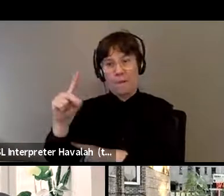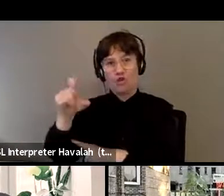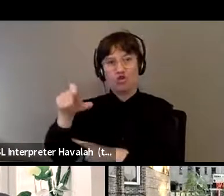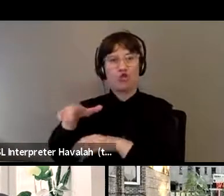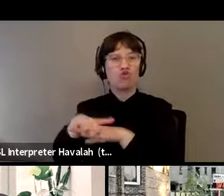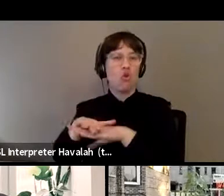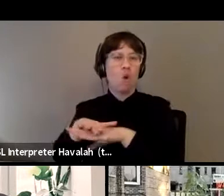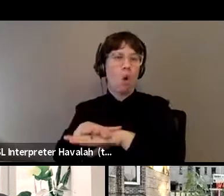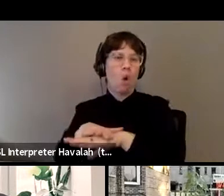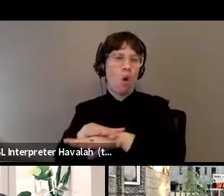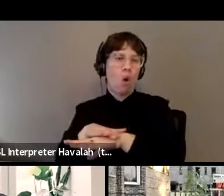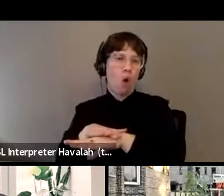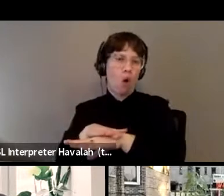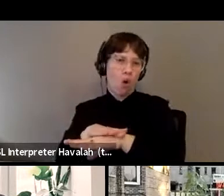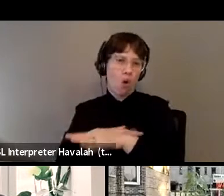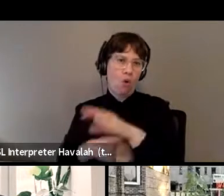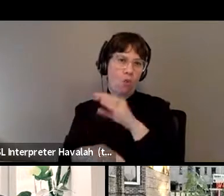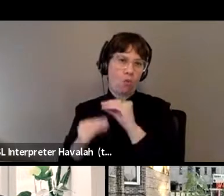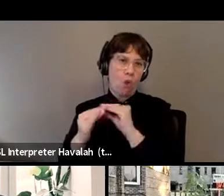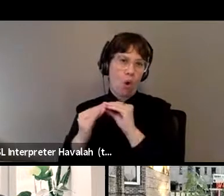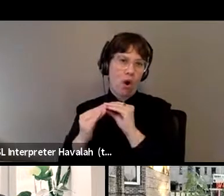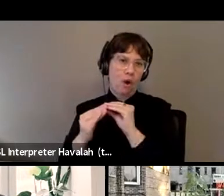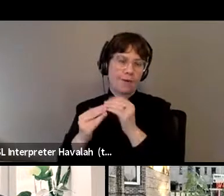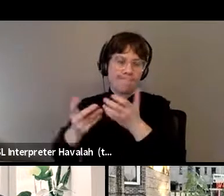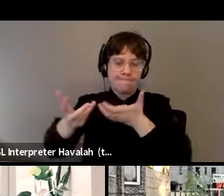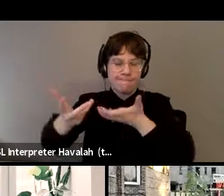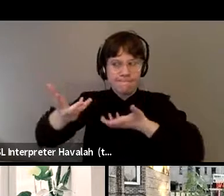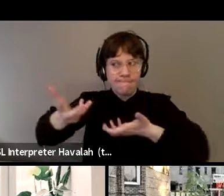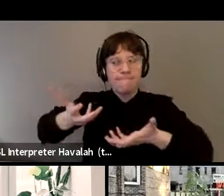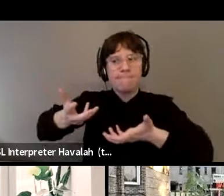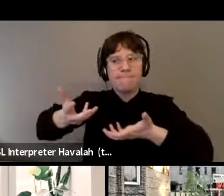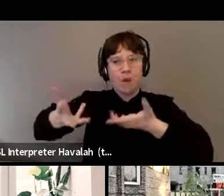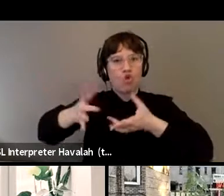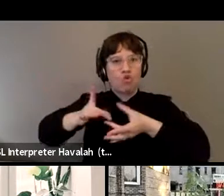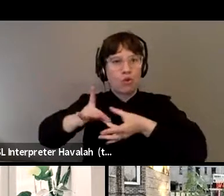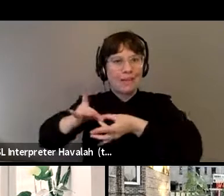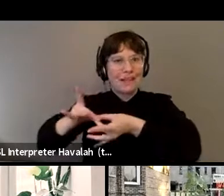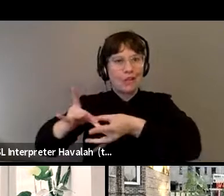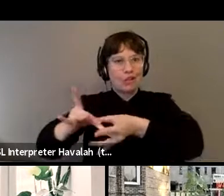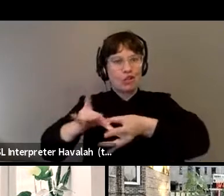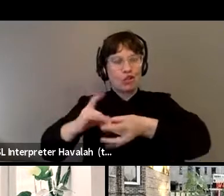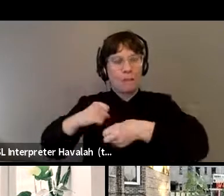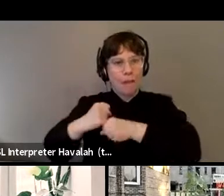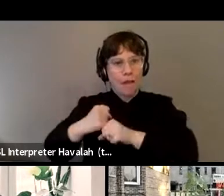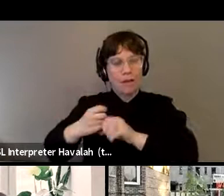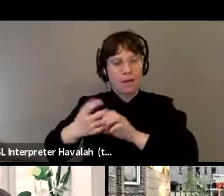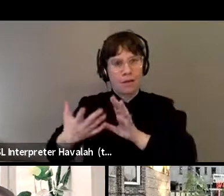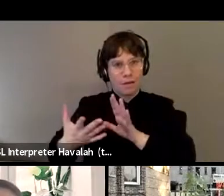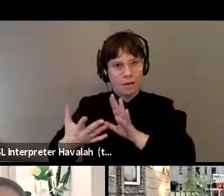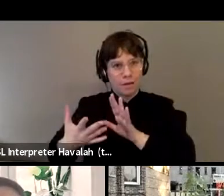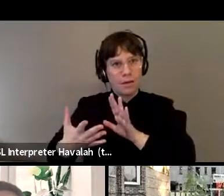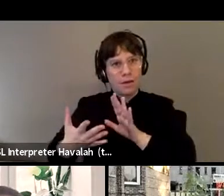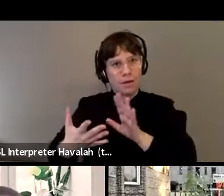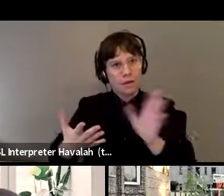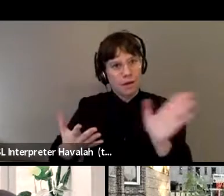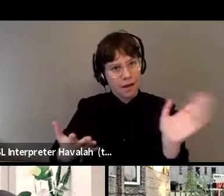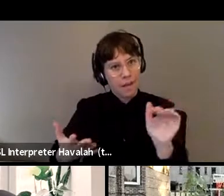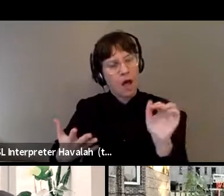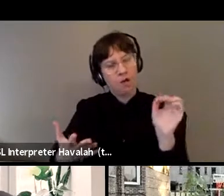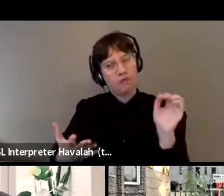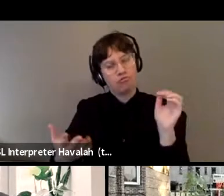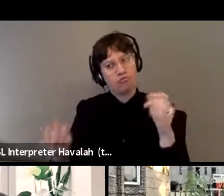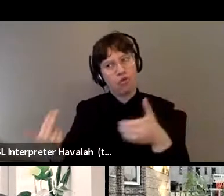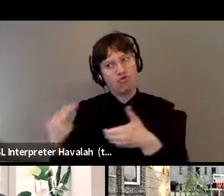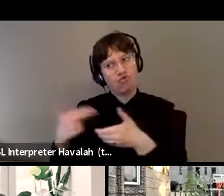down, was this need to engage others in the journey with me. So it